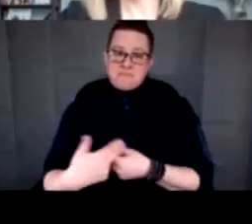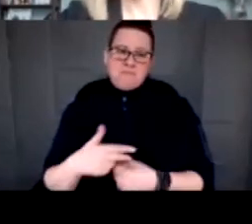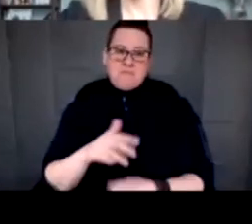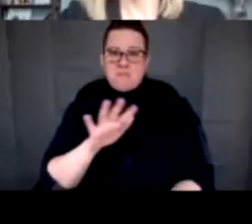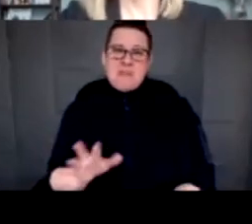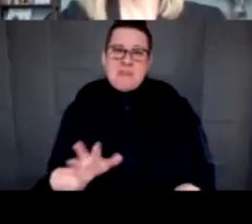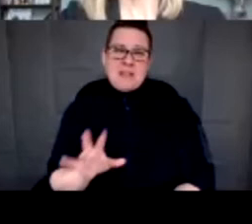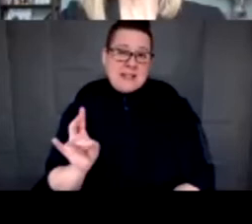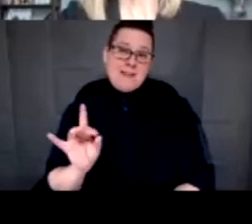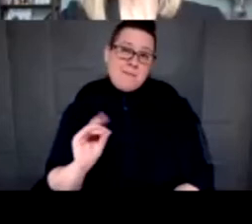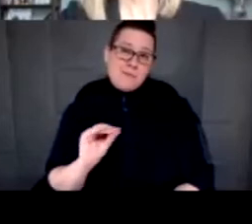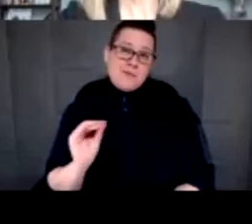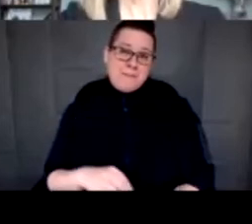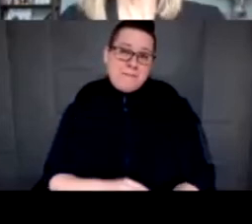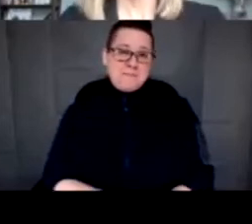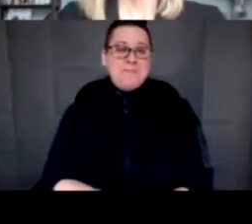78%.